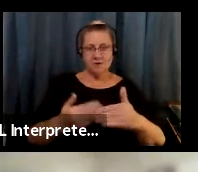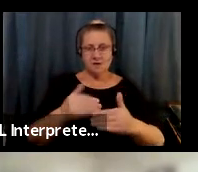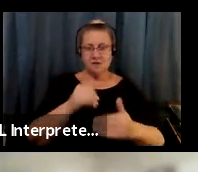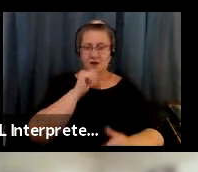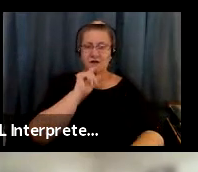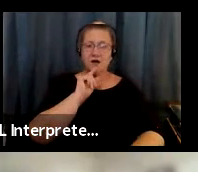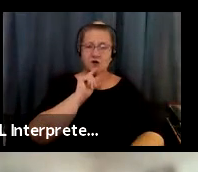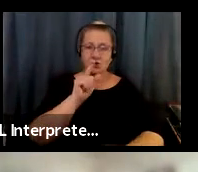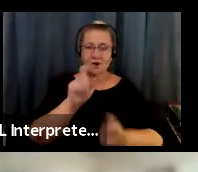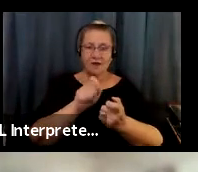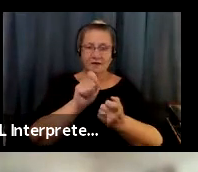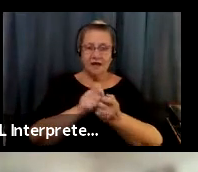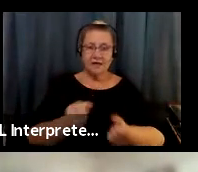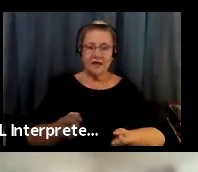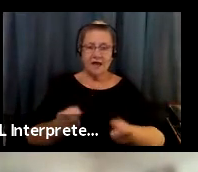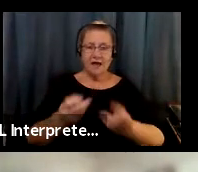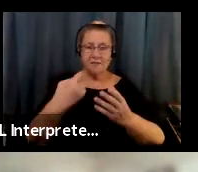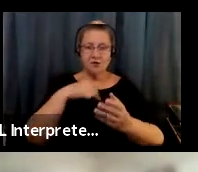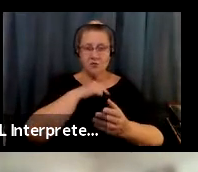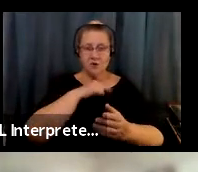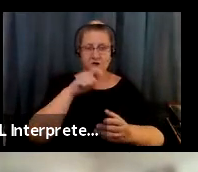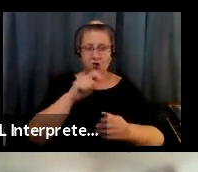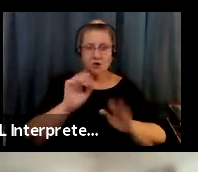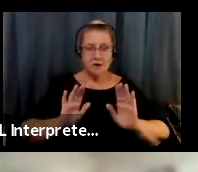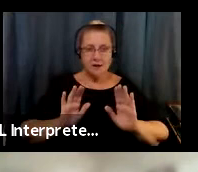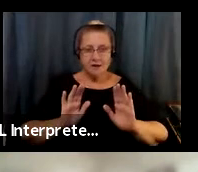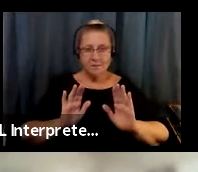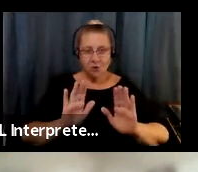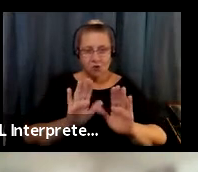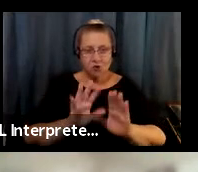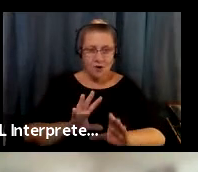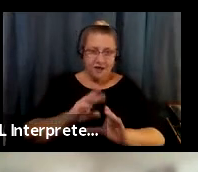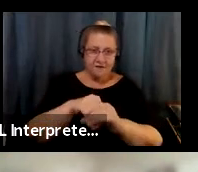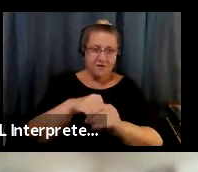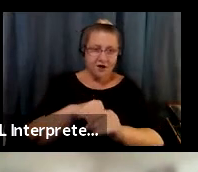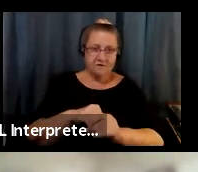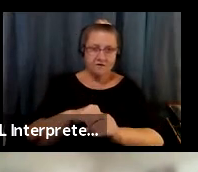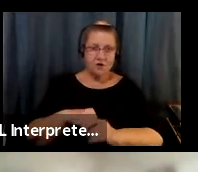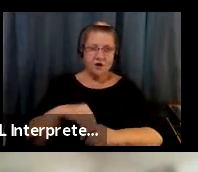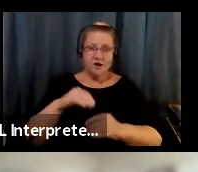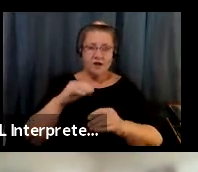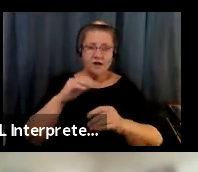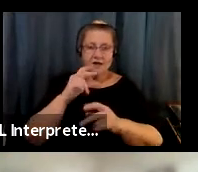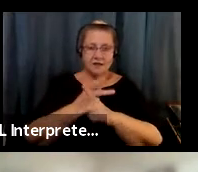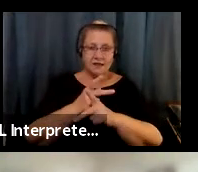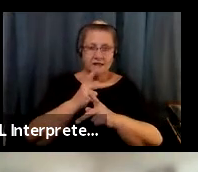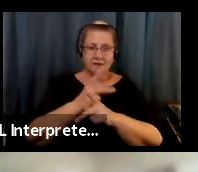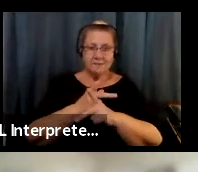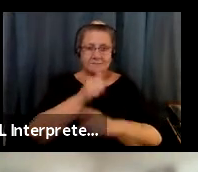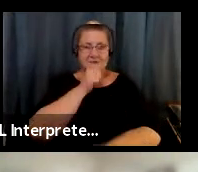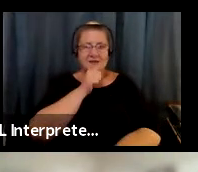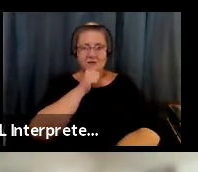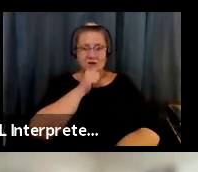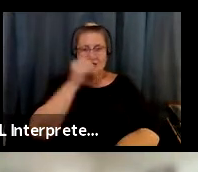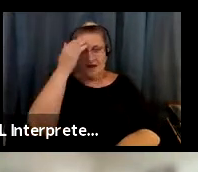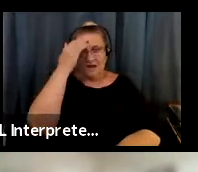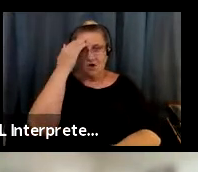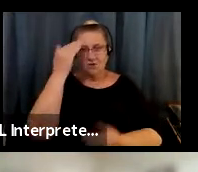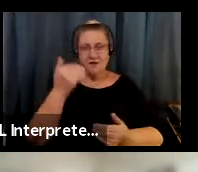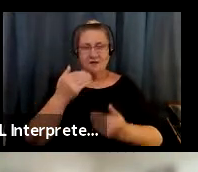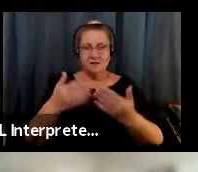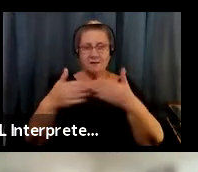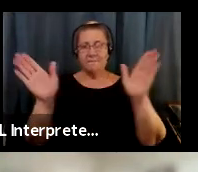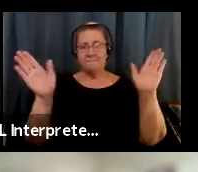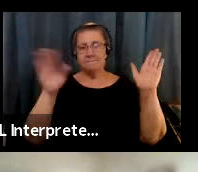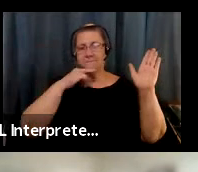of exactly how much we should be pushing or keeping confidences. I know it's a public meeting, but just